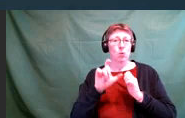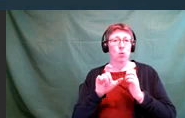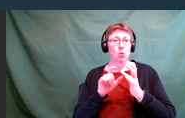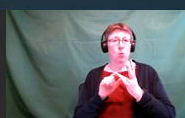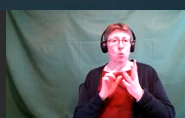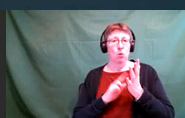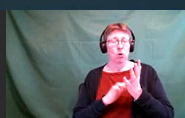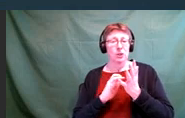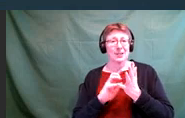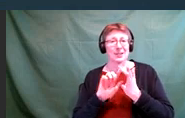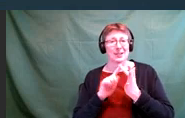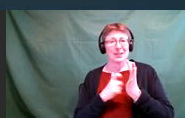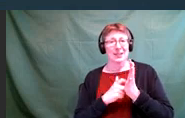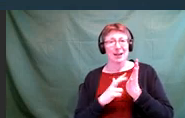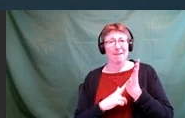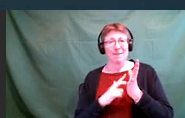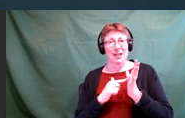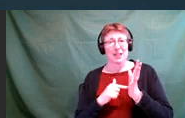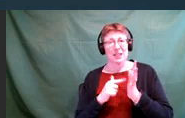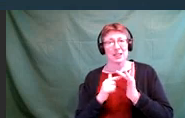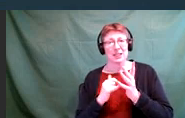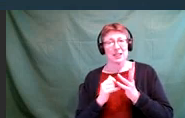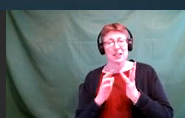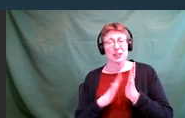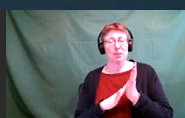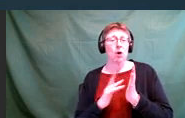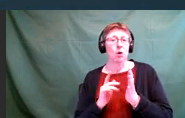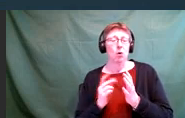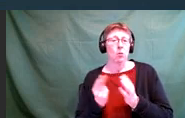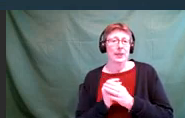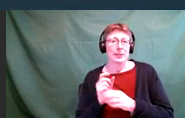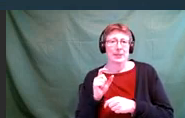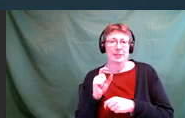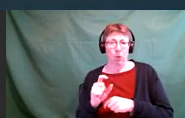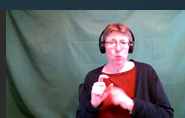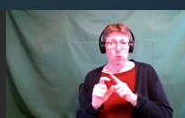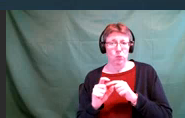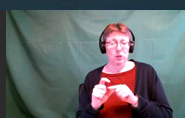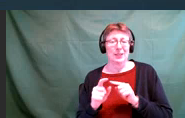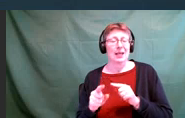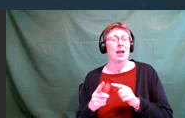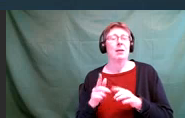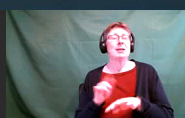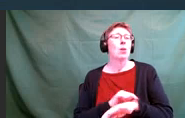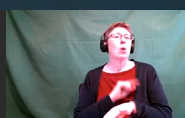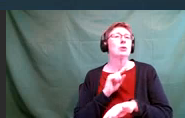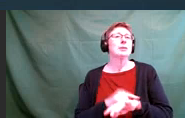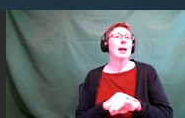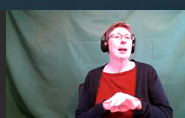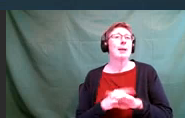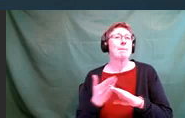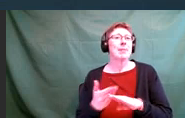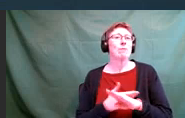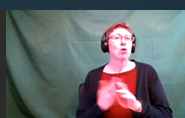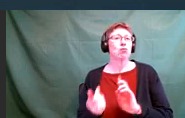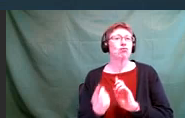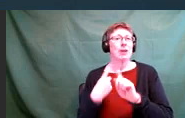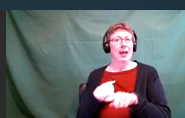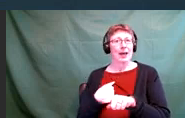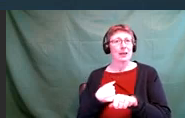c. And this is where investors take too long to react to new